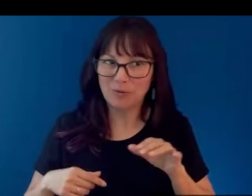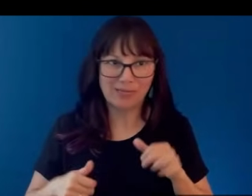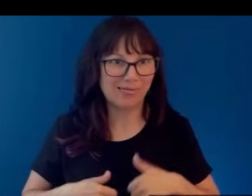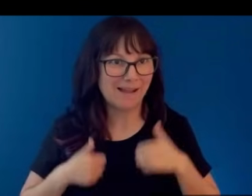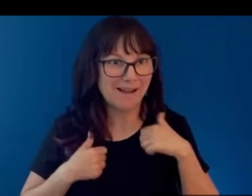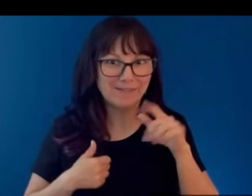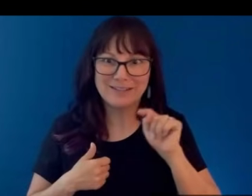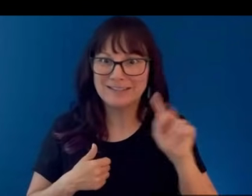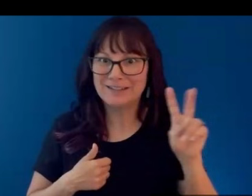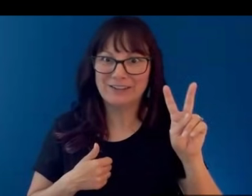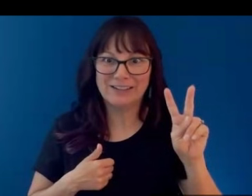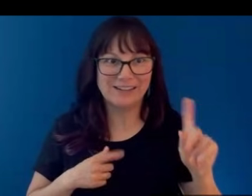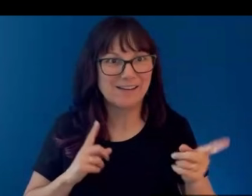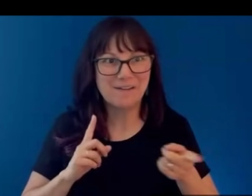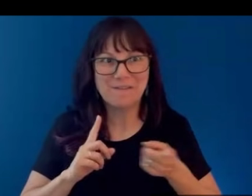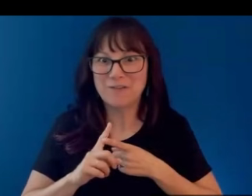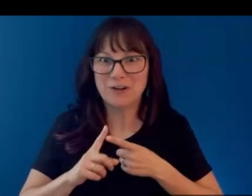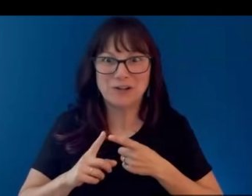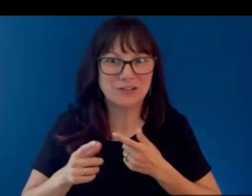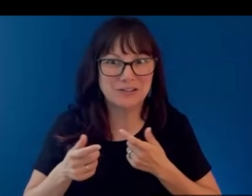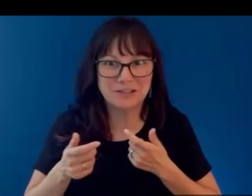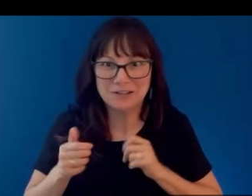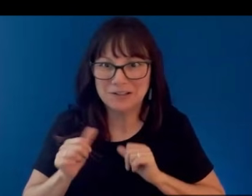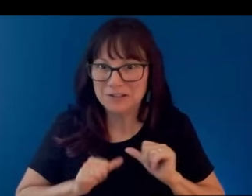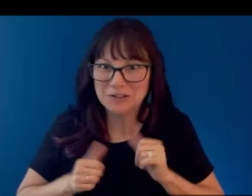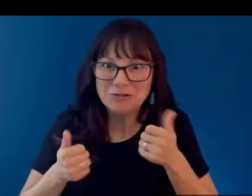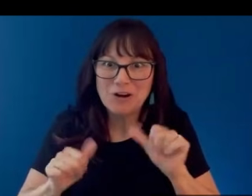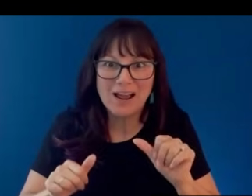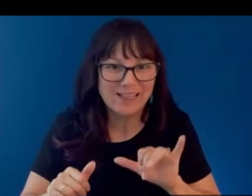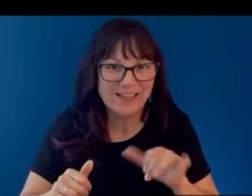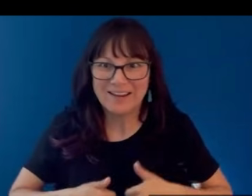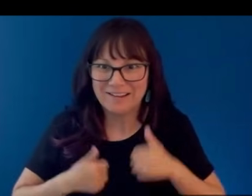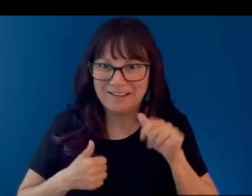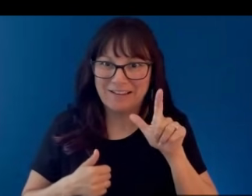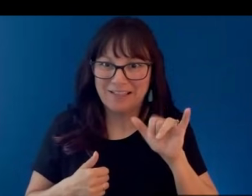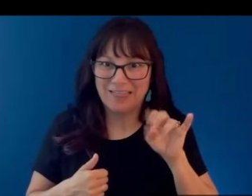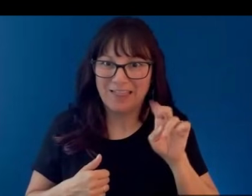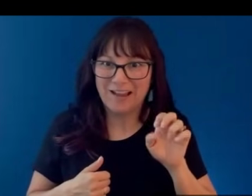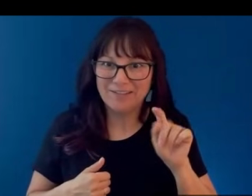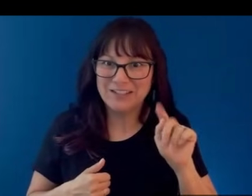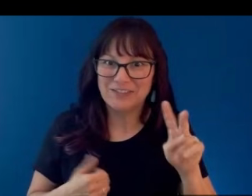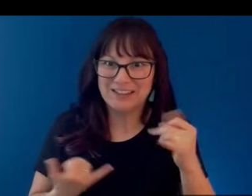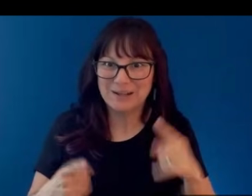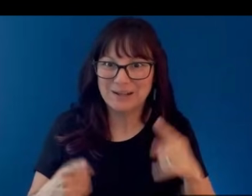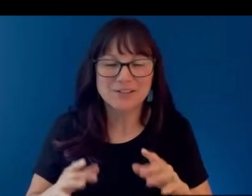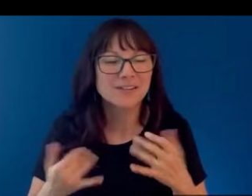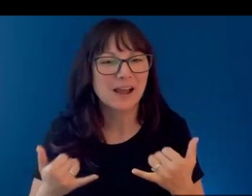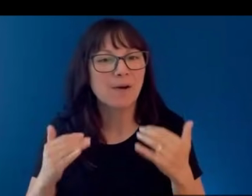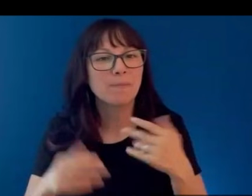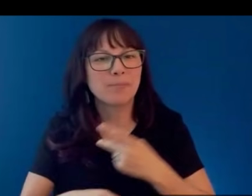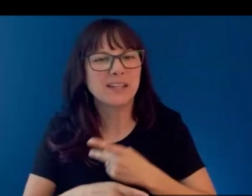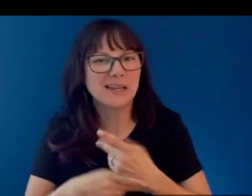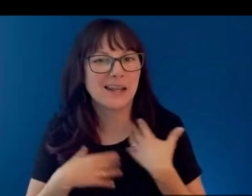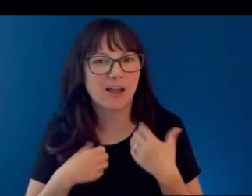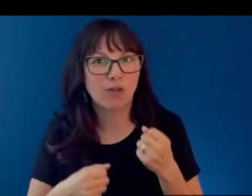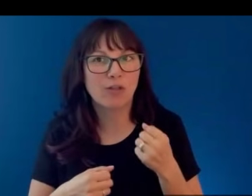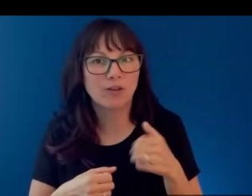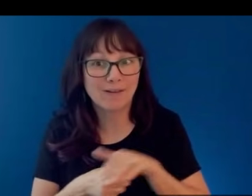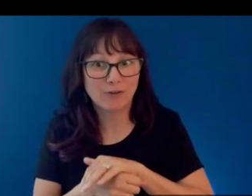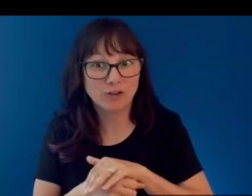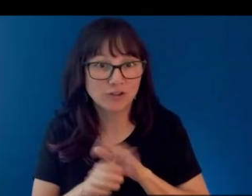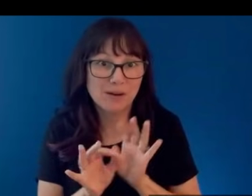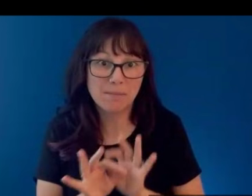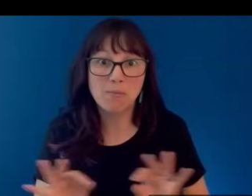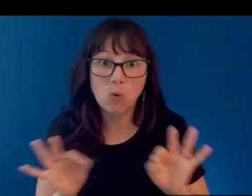TV. The first run through is always live TV, and this is what happens. Maintaining health coverage can be very